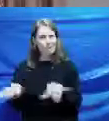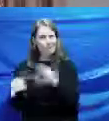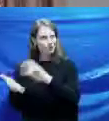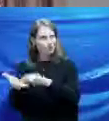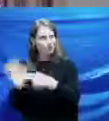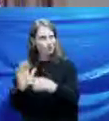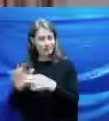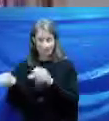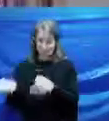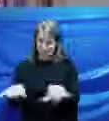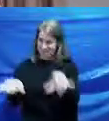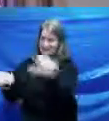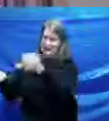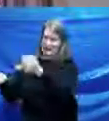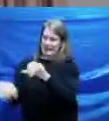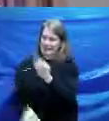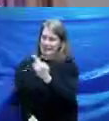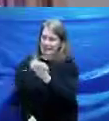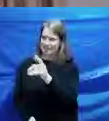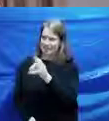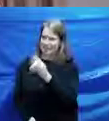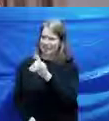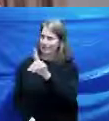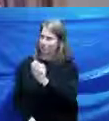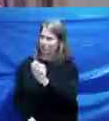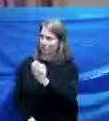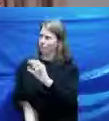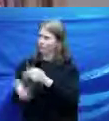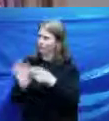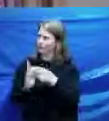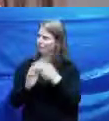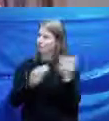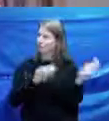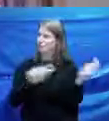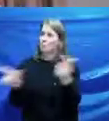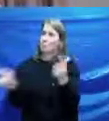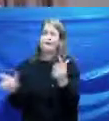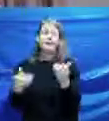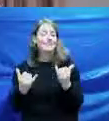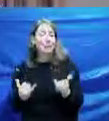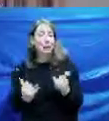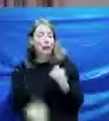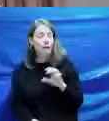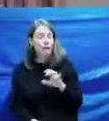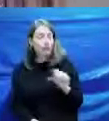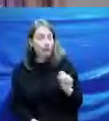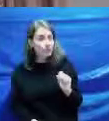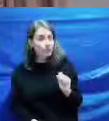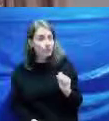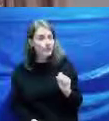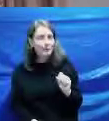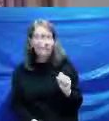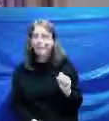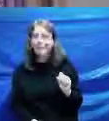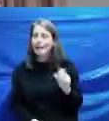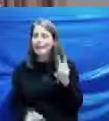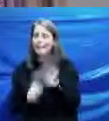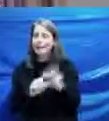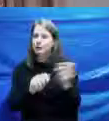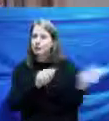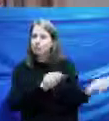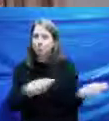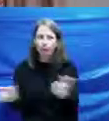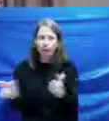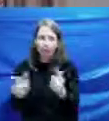having few standards is that these are a set of standards that are expected of every student. So you